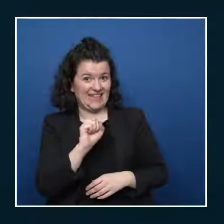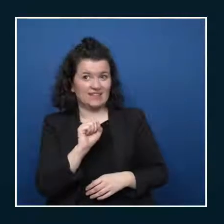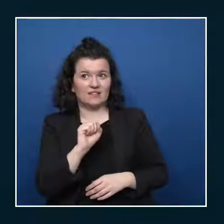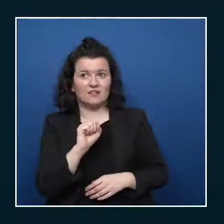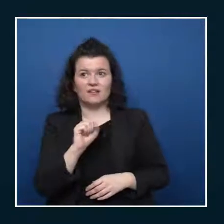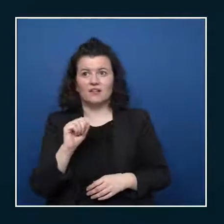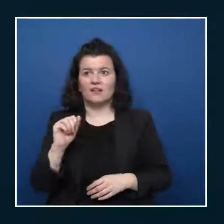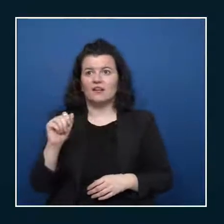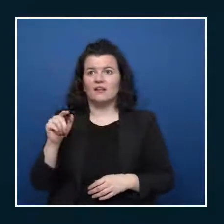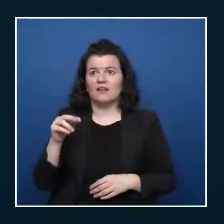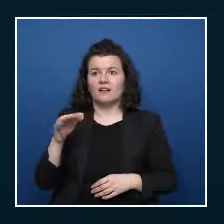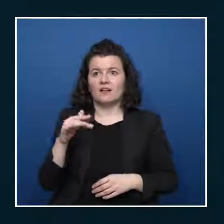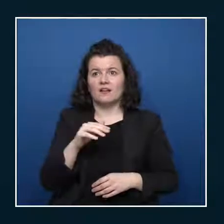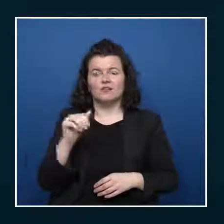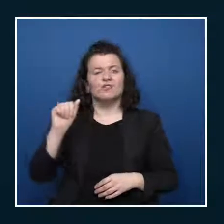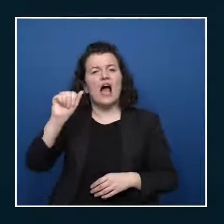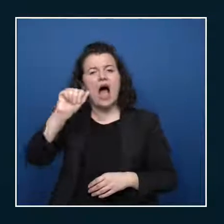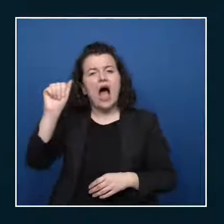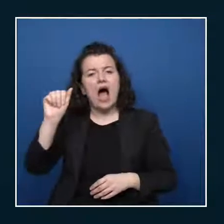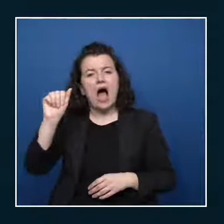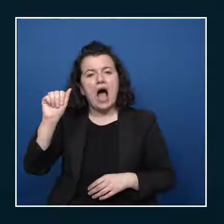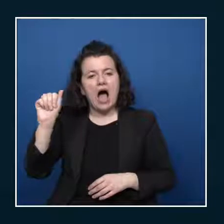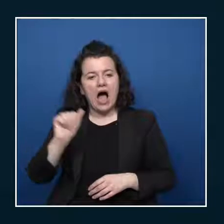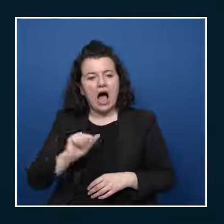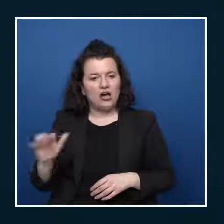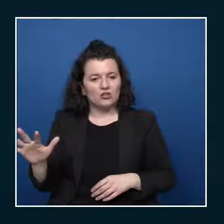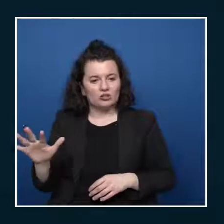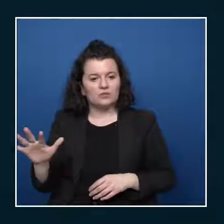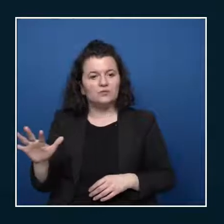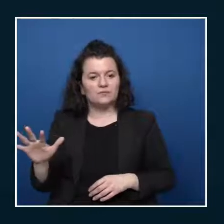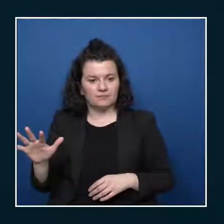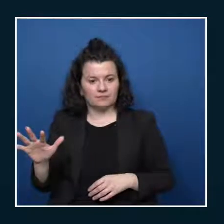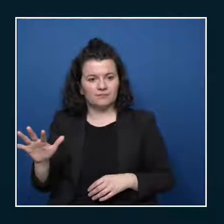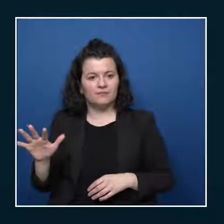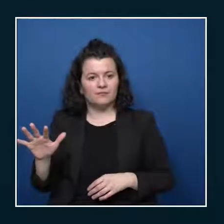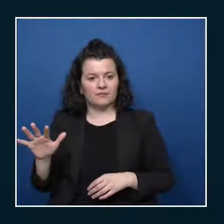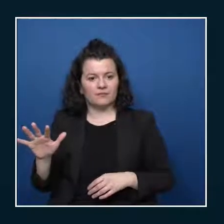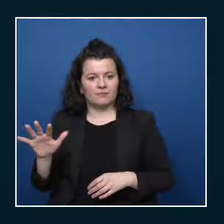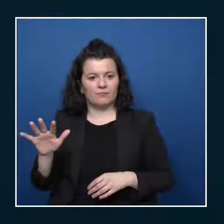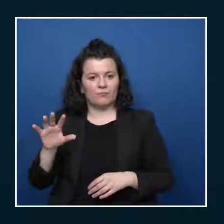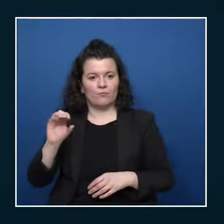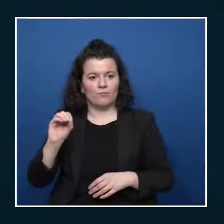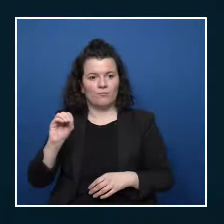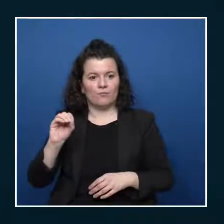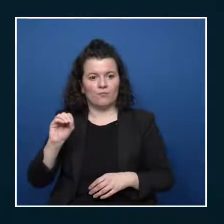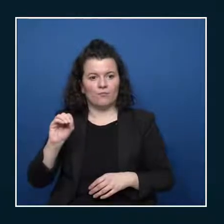one over to Lars for the Llama Cam. We got to figure this out. I'm on.